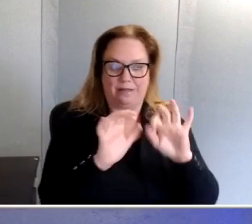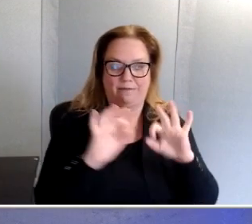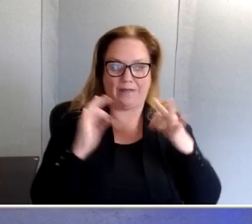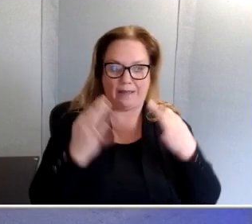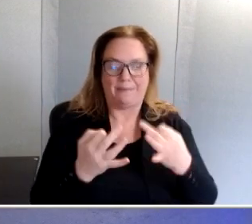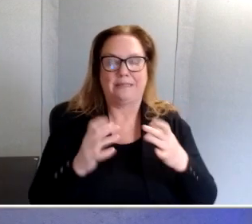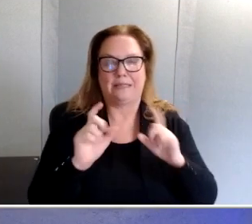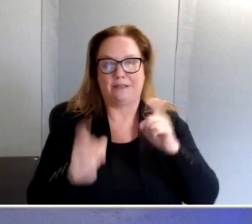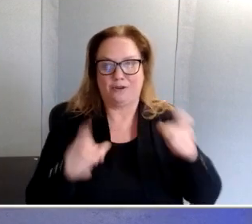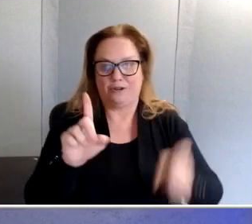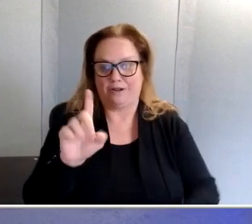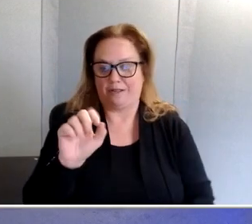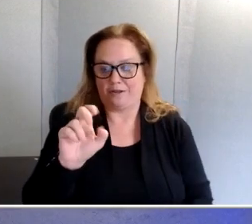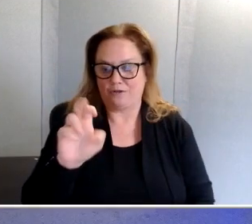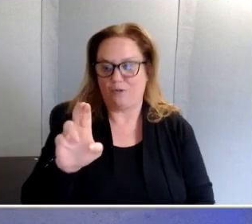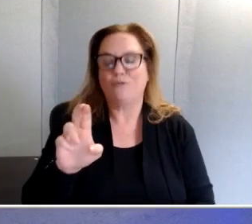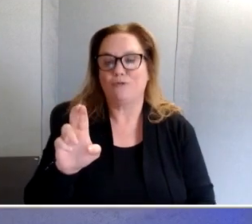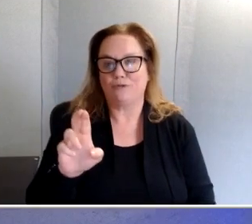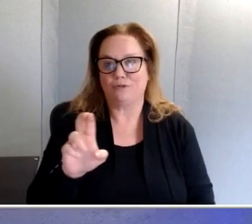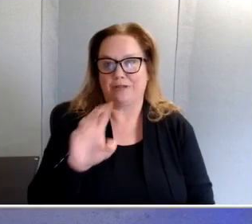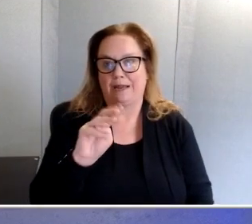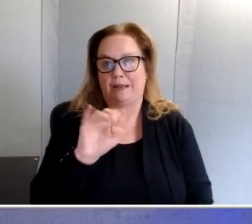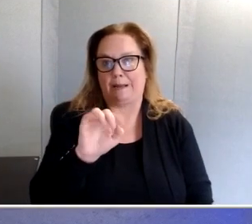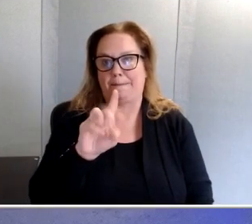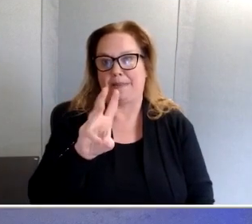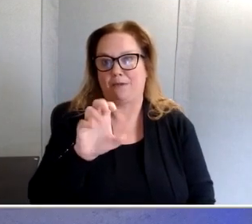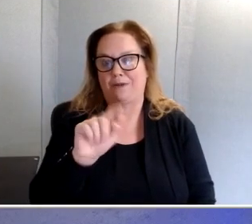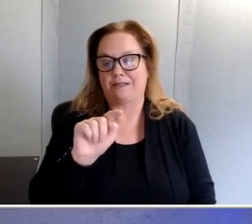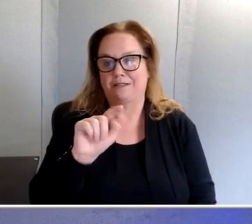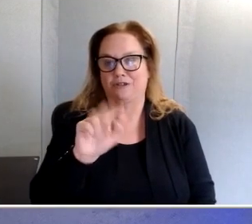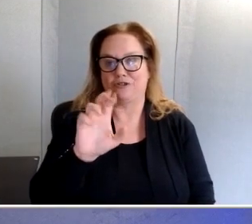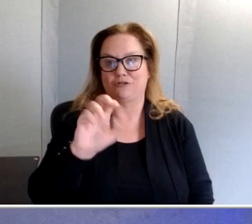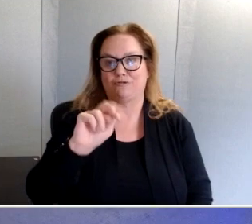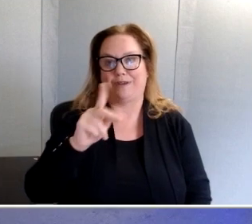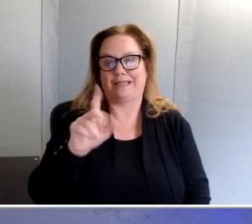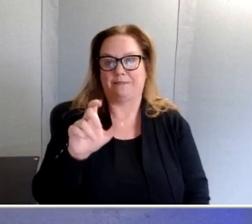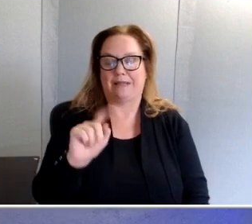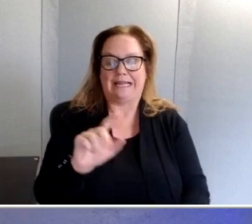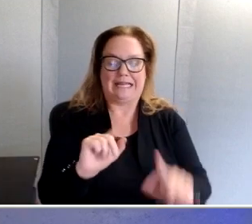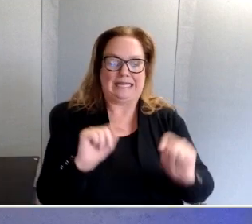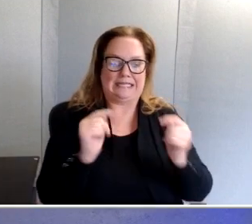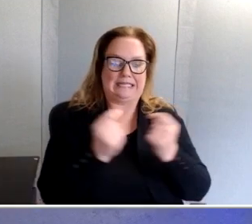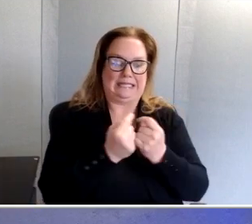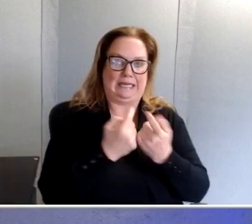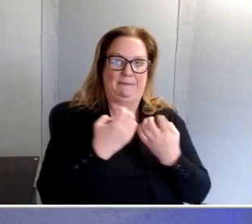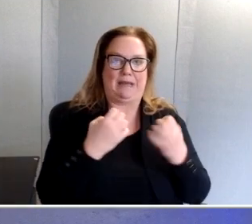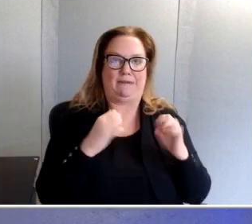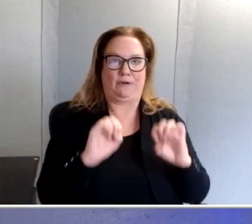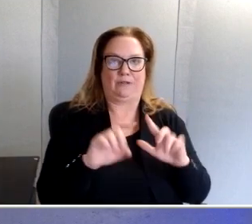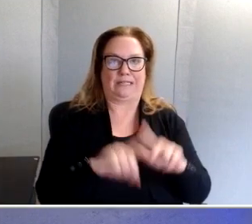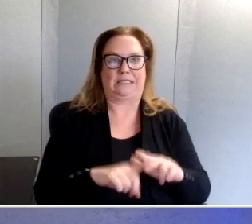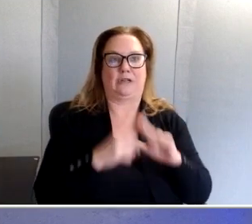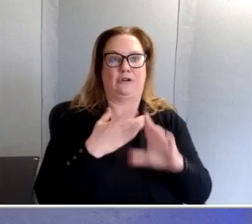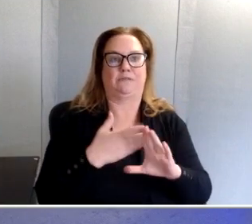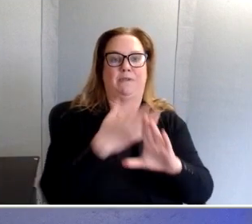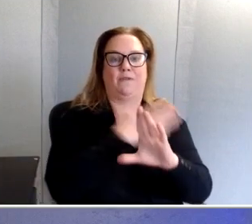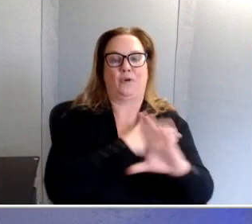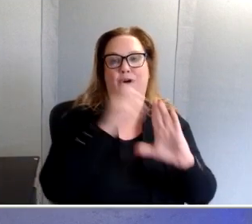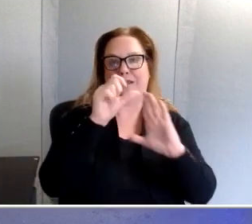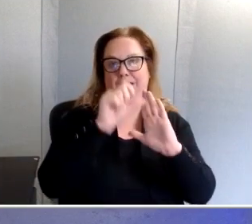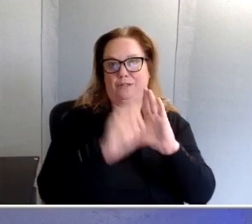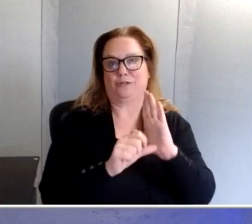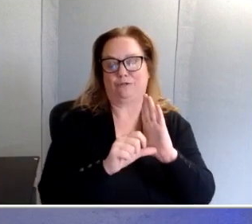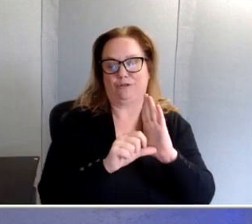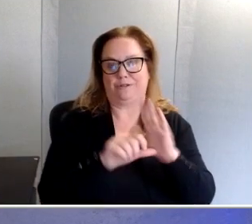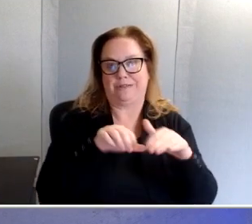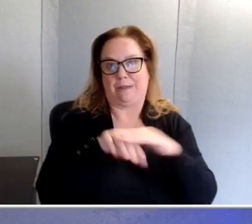recipients, of course, starting with Midwest Transplant as well. So it's a team effort that starts way before the surgeons step in and do their job.